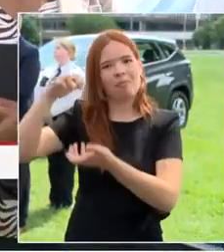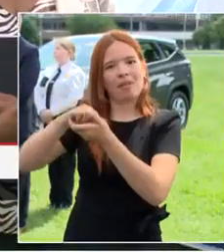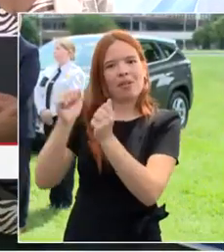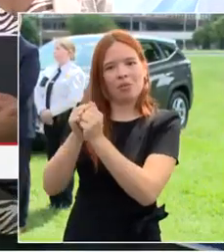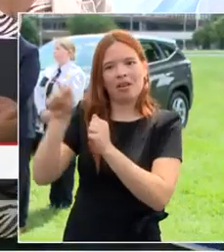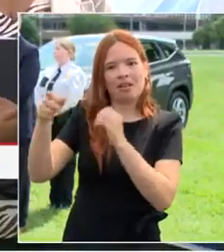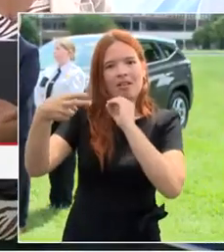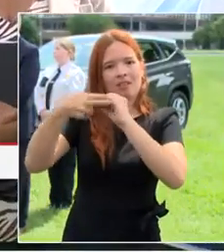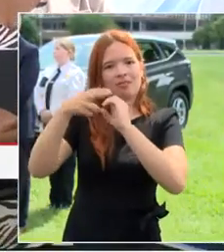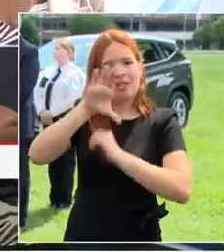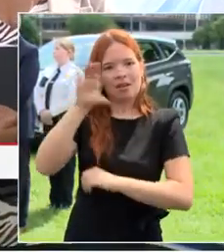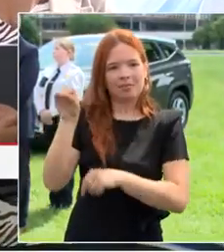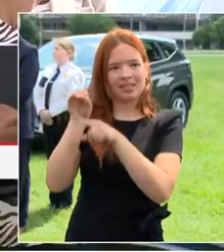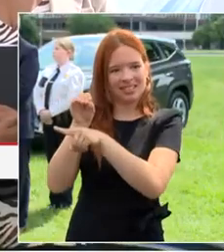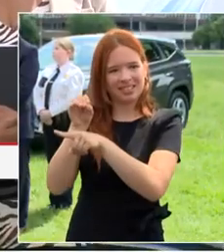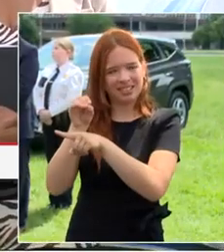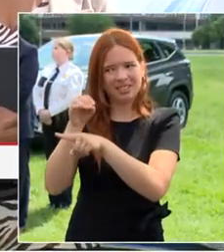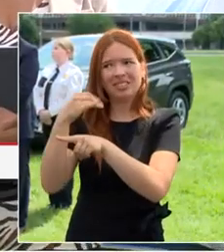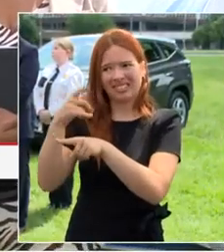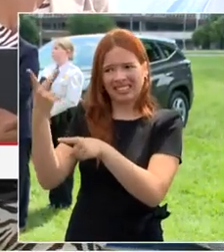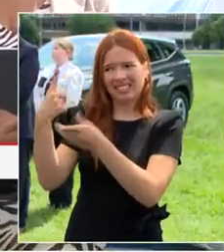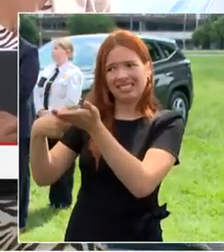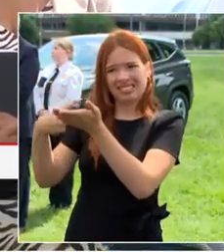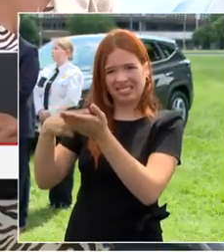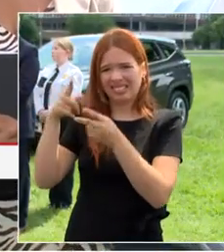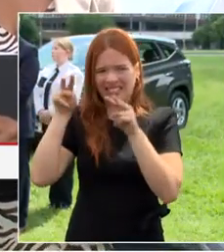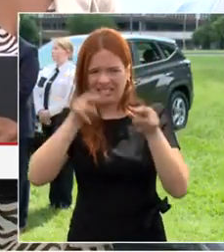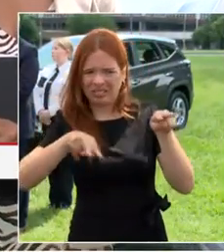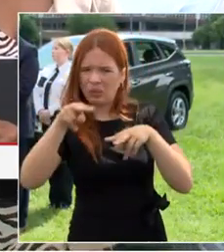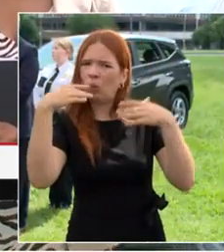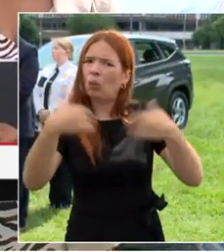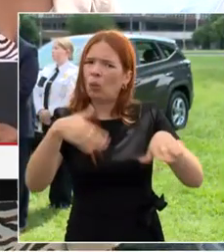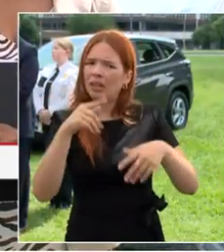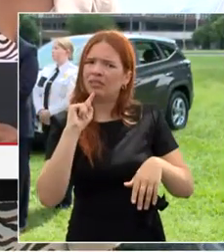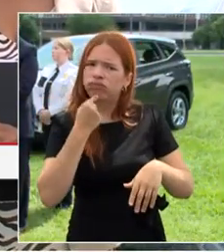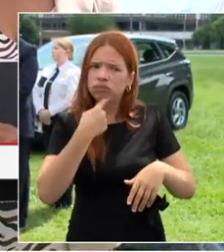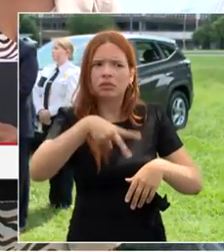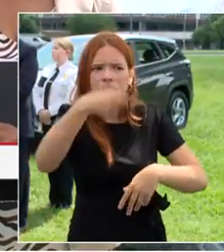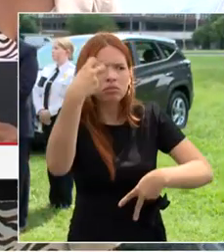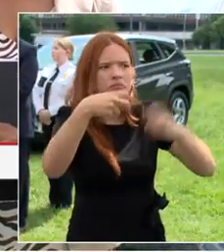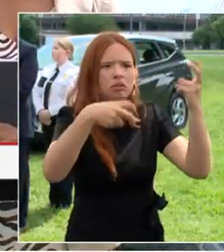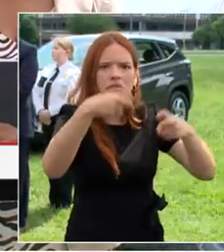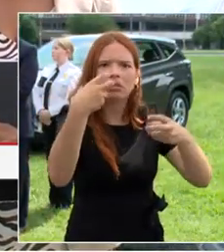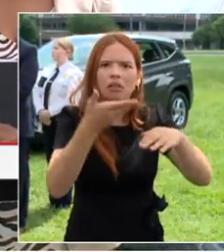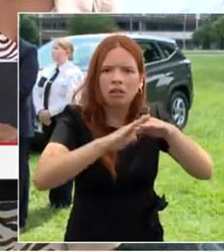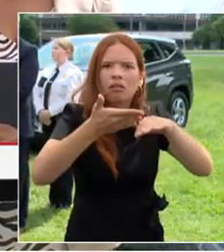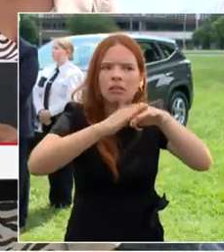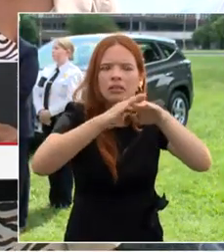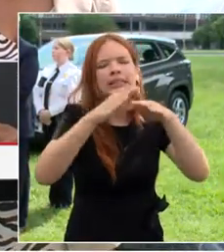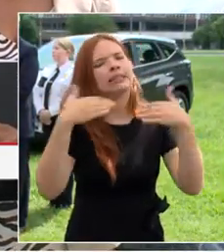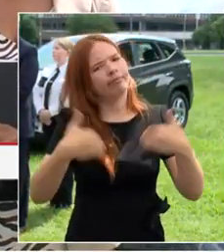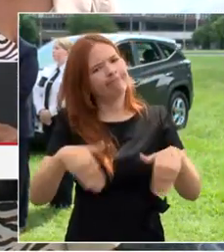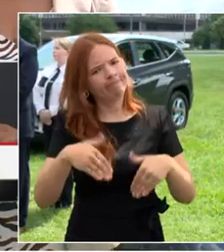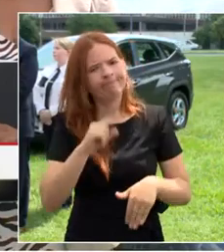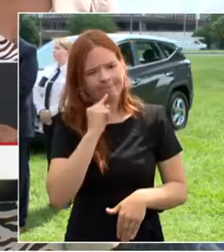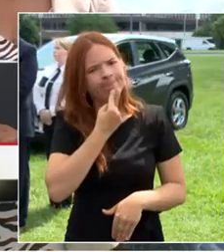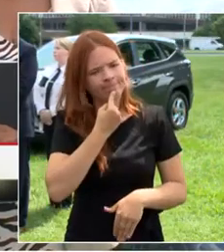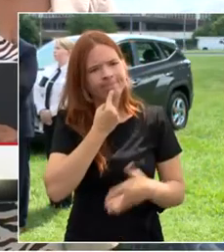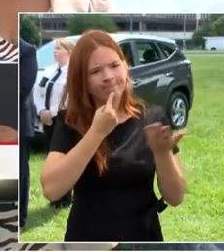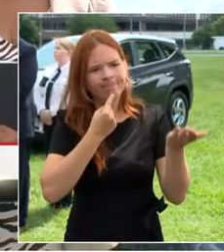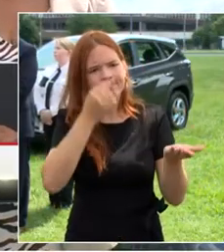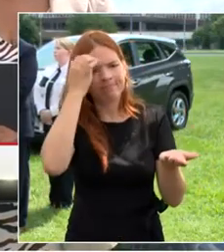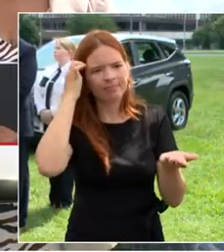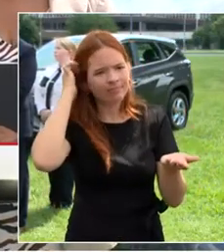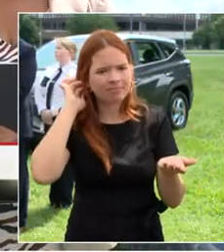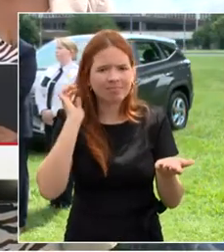the country. Last year, the Metropolitan Police Department and other police departments across the nation saw a significant increase